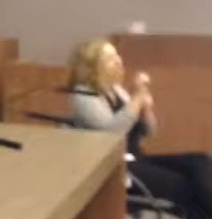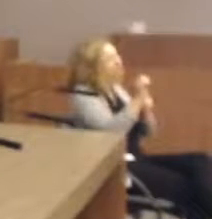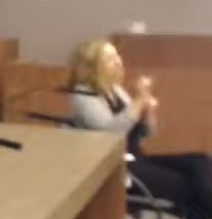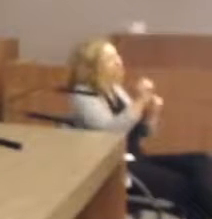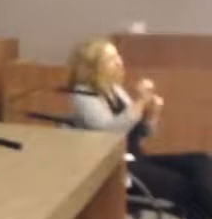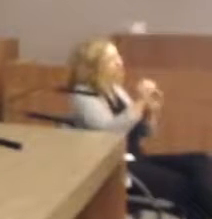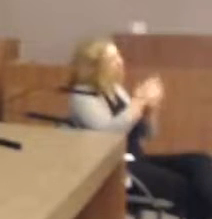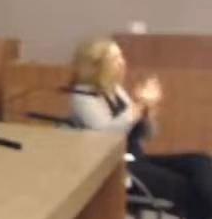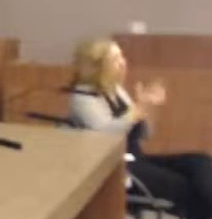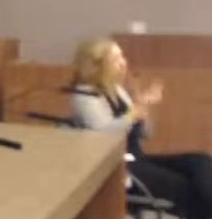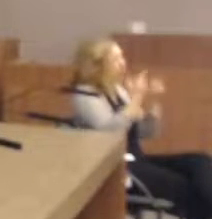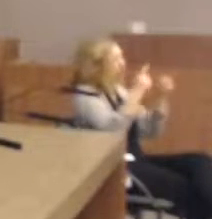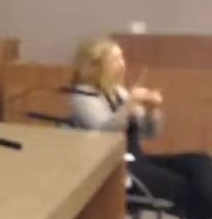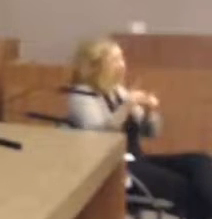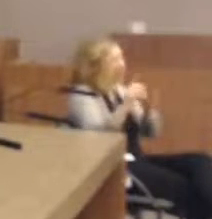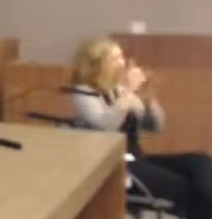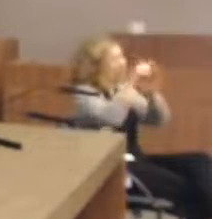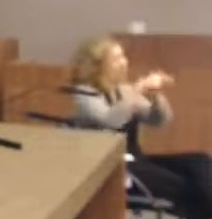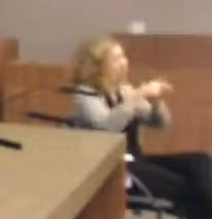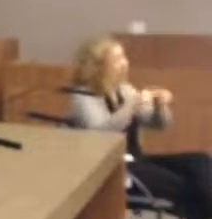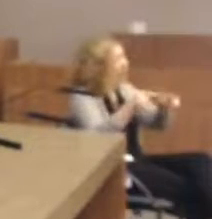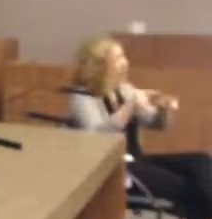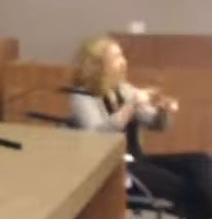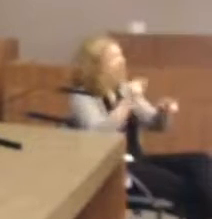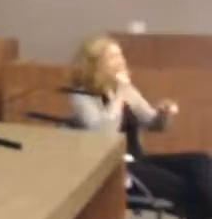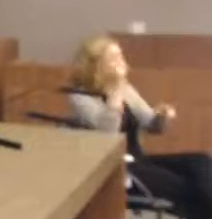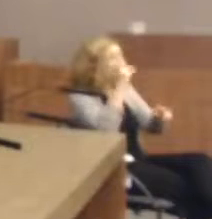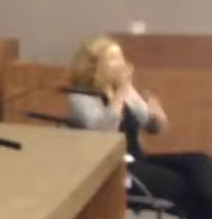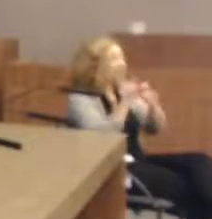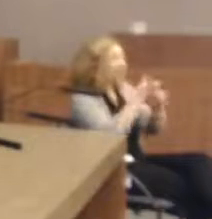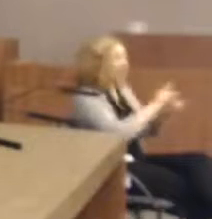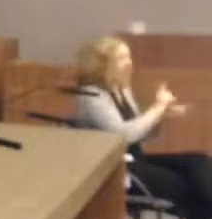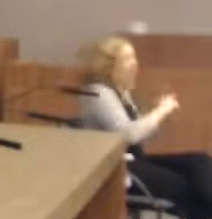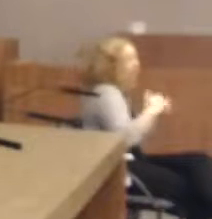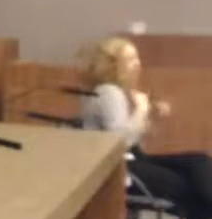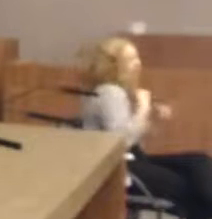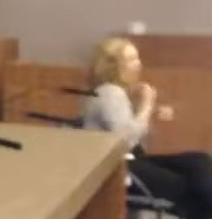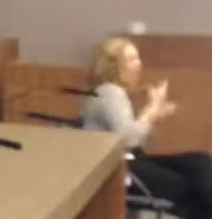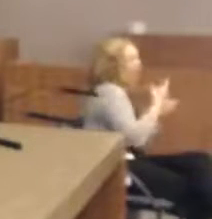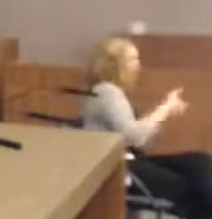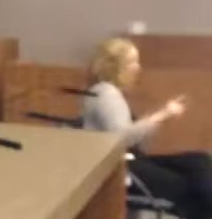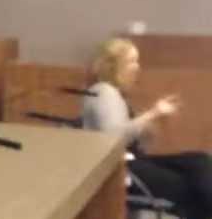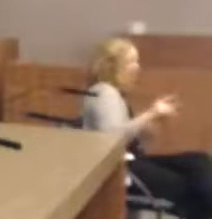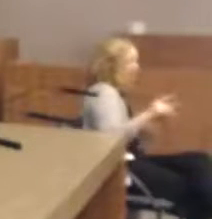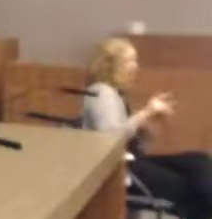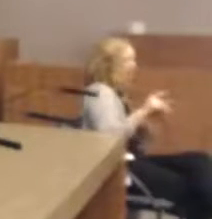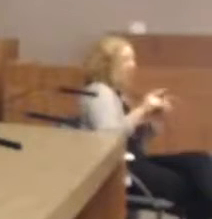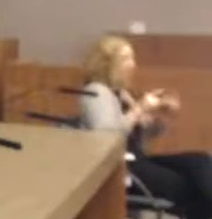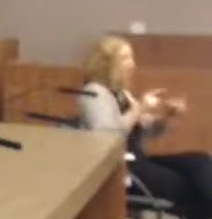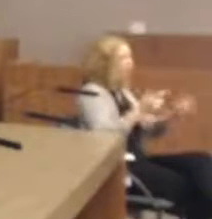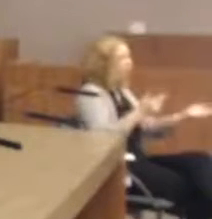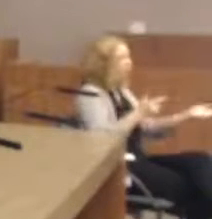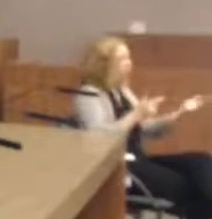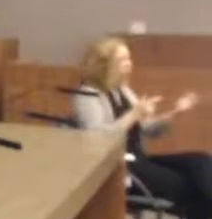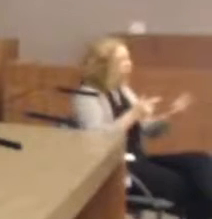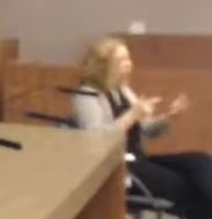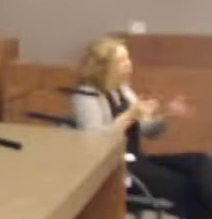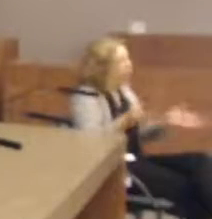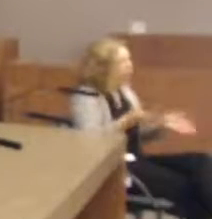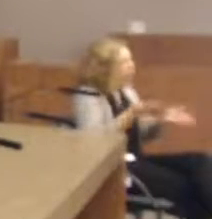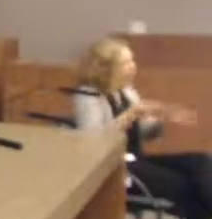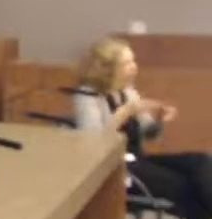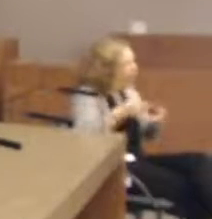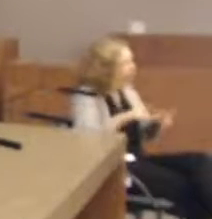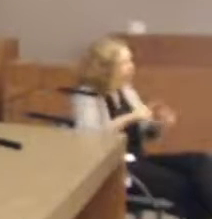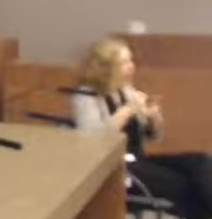they don't even know that it's tied to this. And really, when we start getting into therapy and figure out that there's a lot of trauma that has happened there,